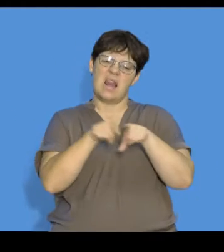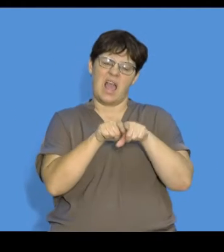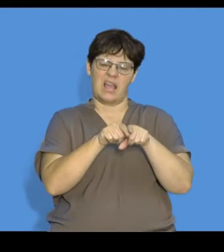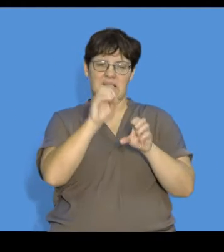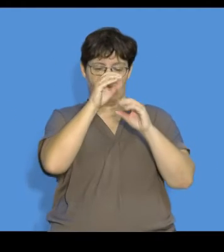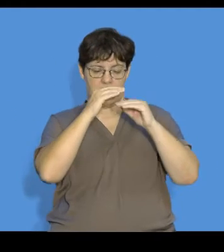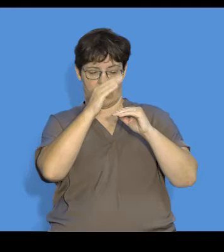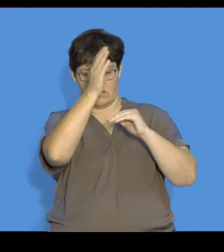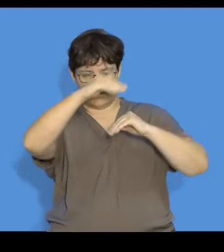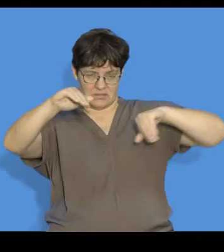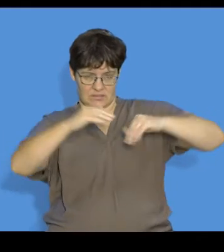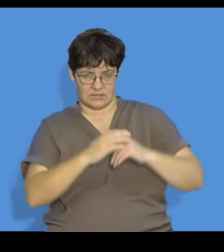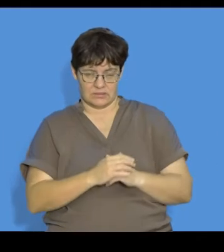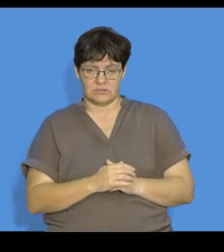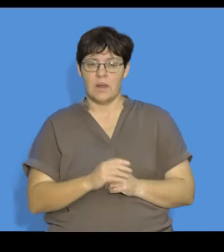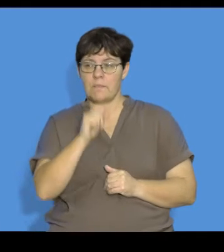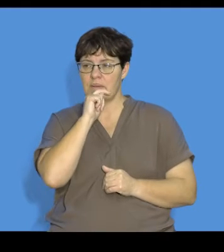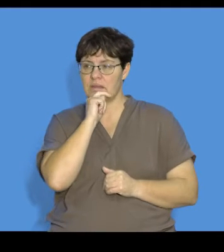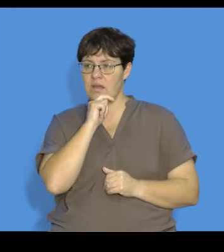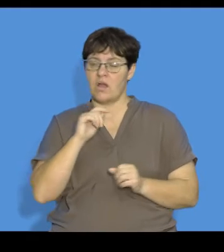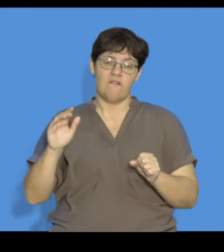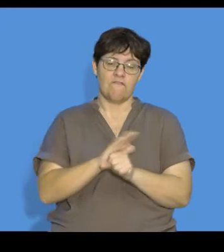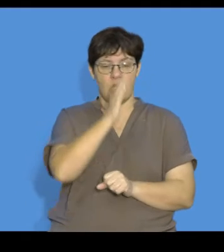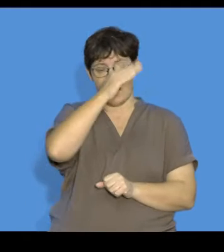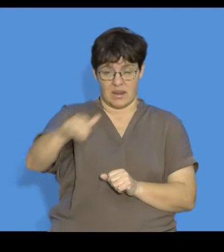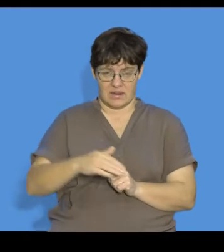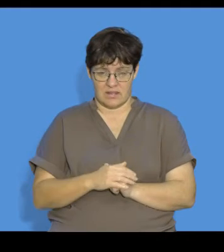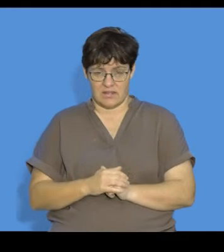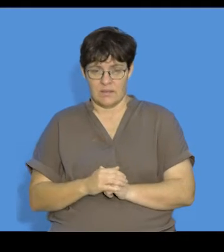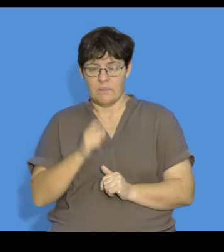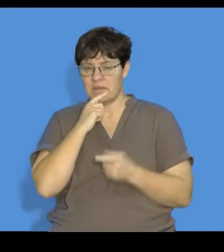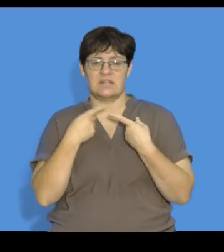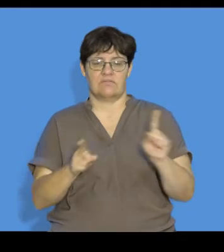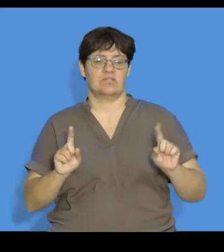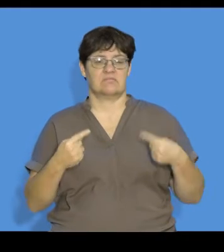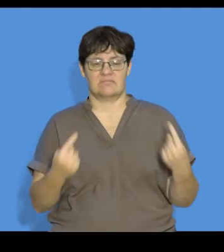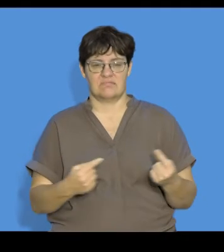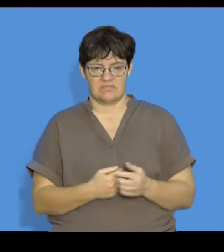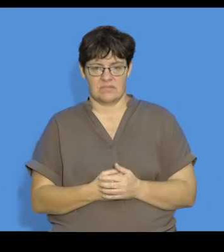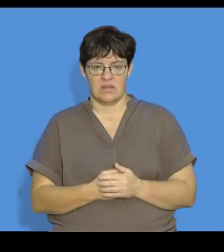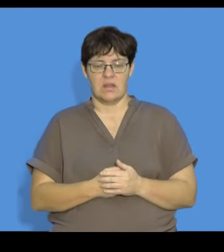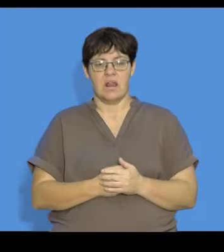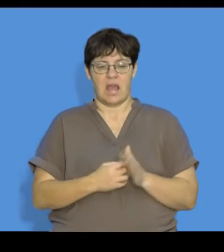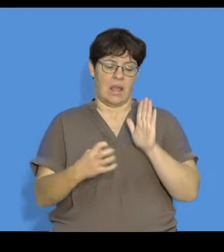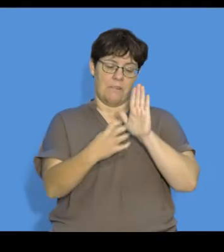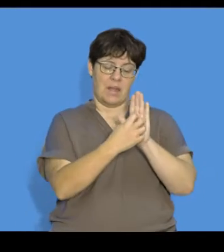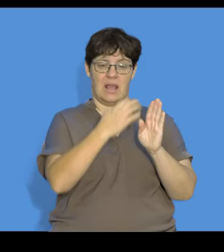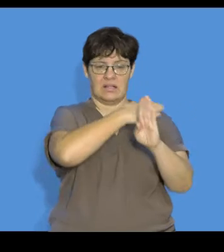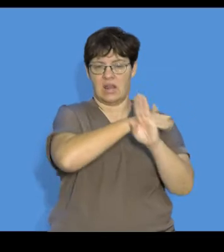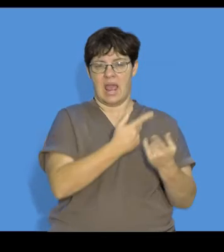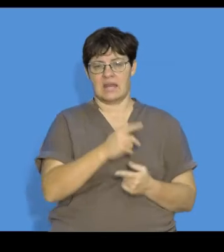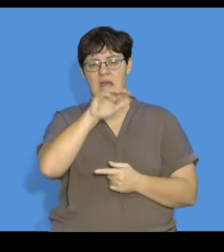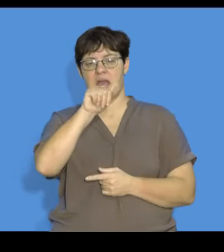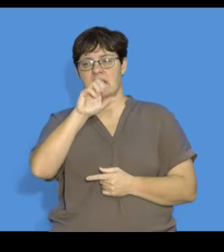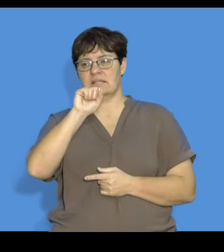Because if I draw a solid line, then there won't be a difference between the Cartesian plane and the asymptote. So we use a